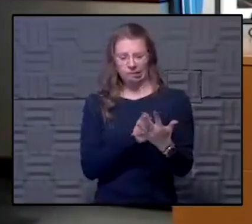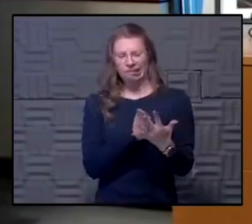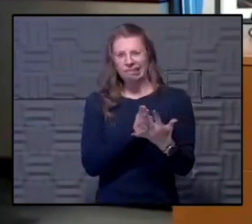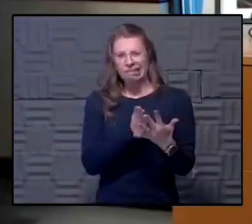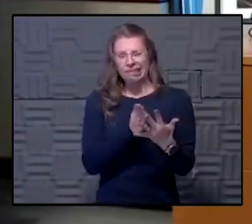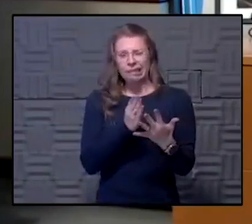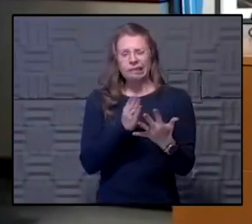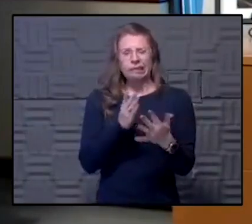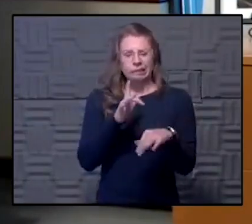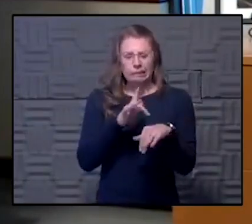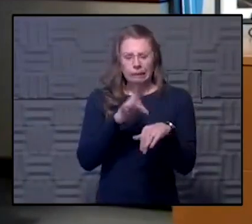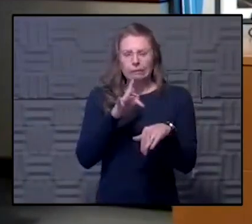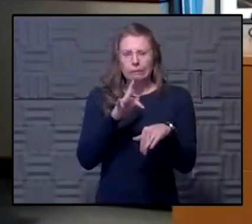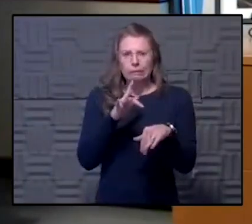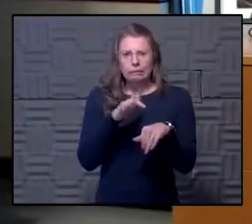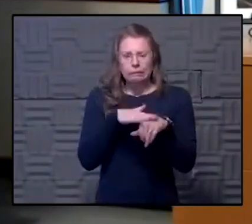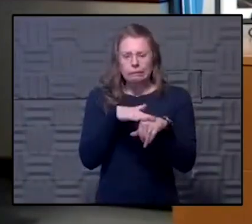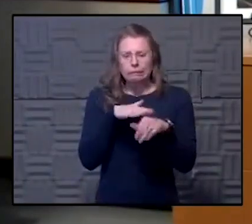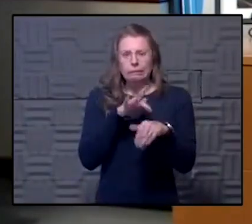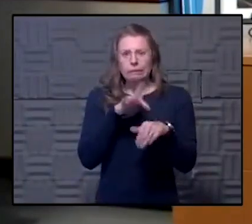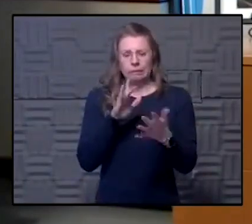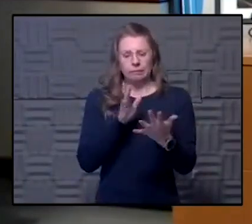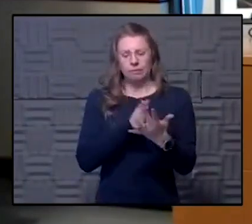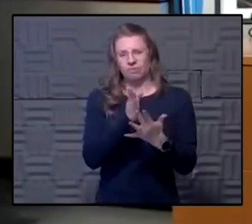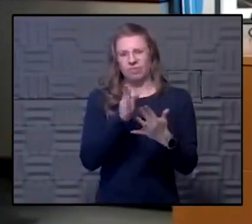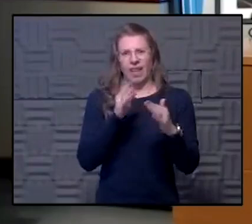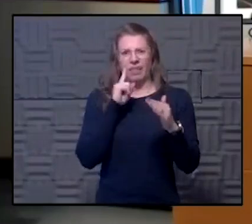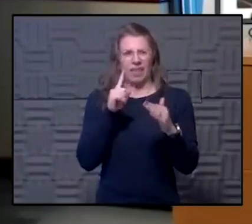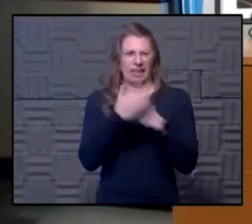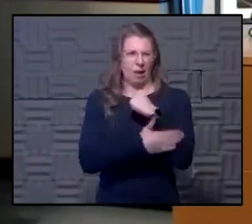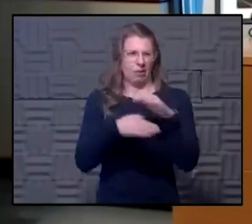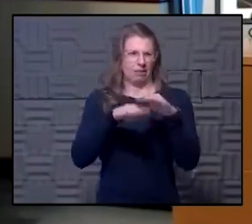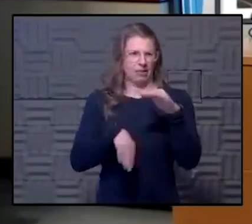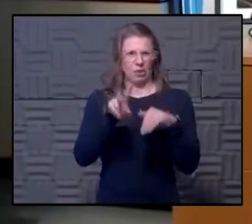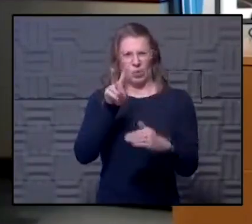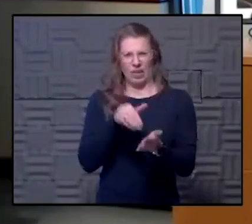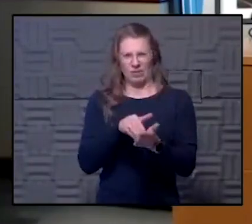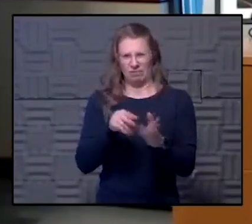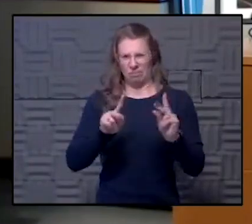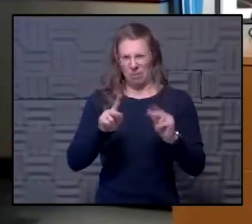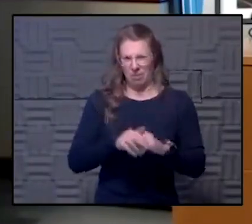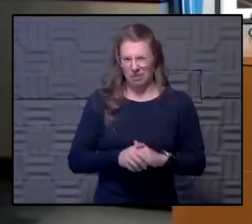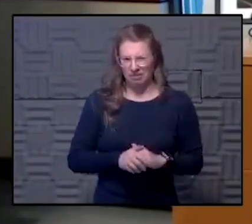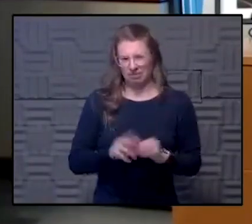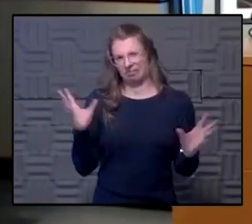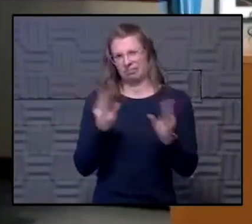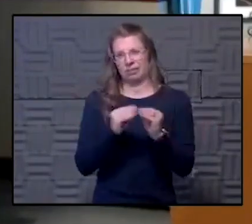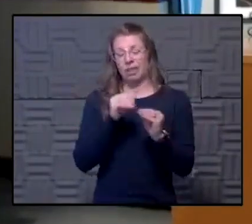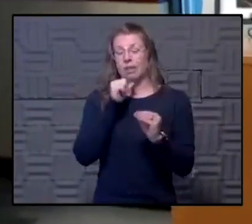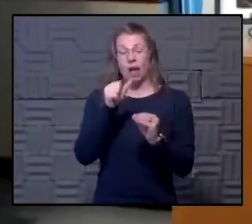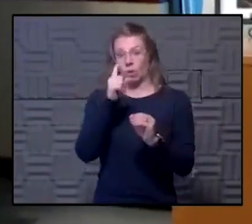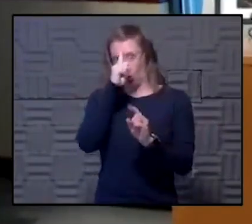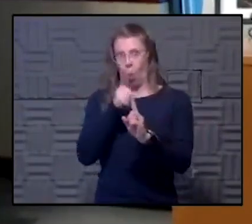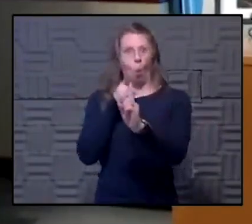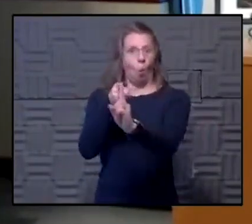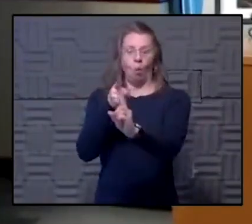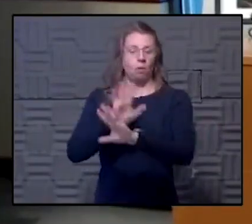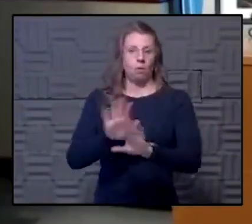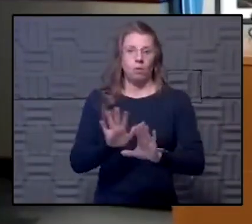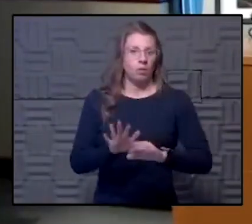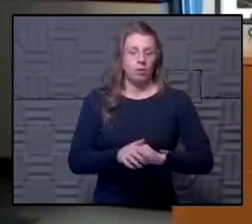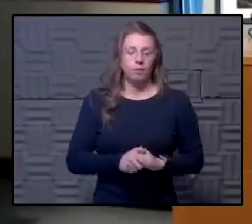2. I realize it's a small rural county with, I don't know, maybe less than 2,000 population, I don't know. But that's not the goal. The goal is not